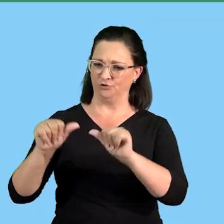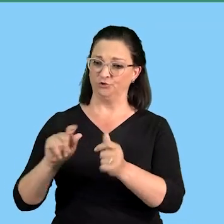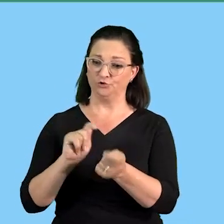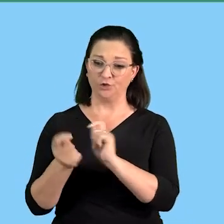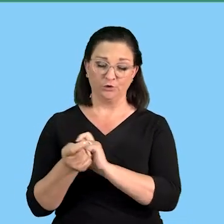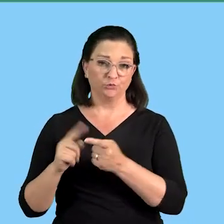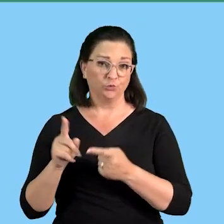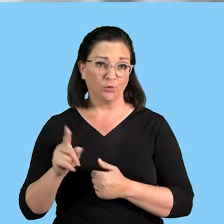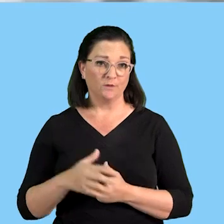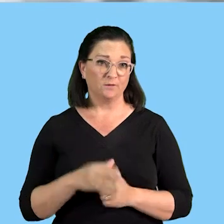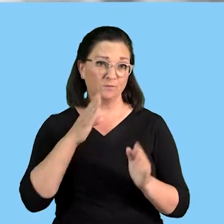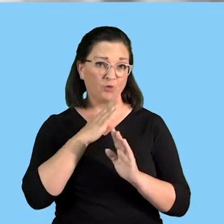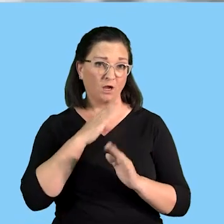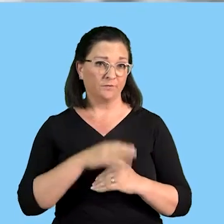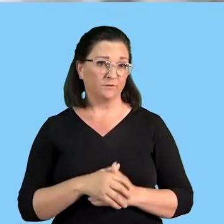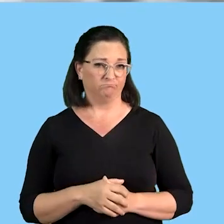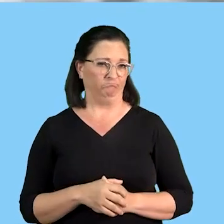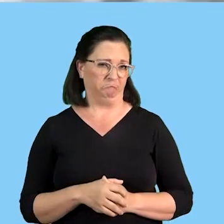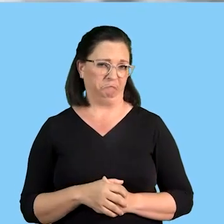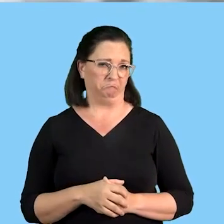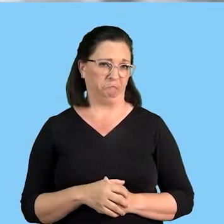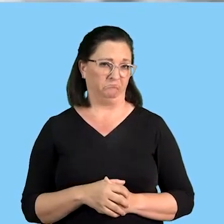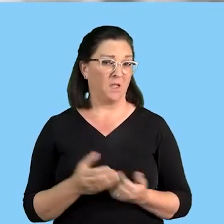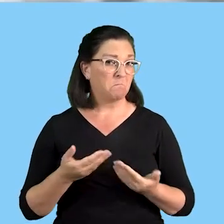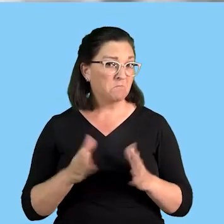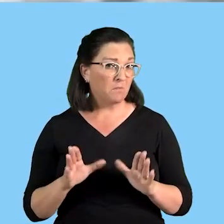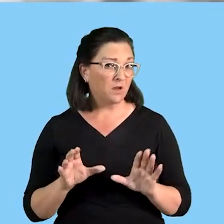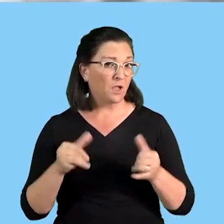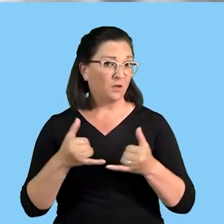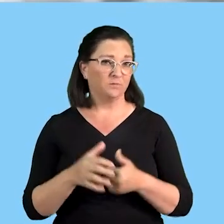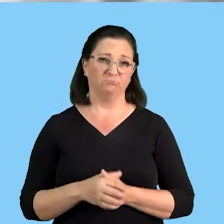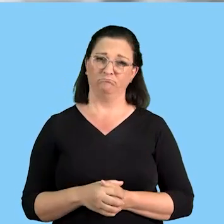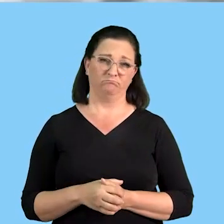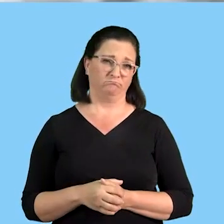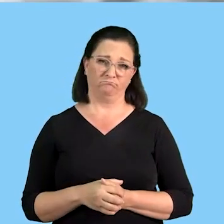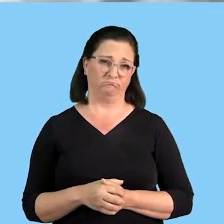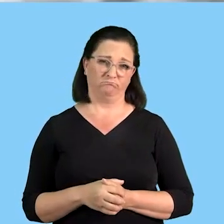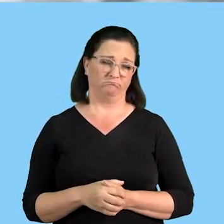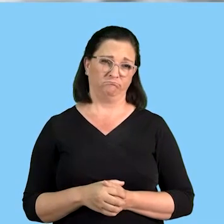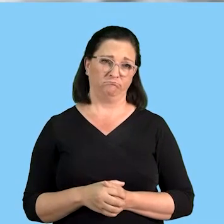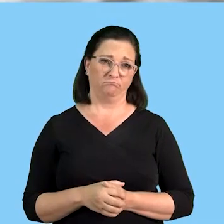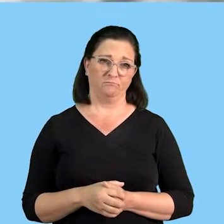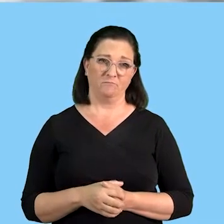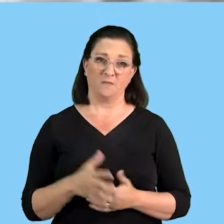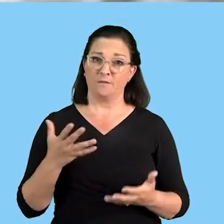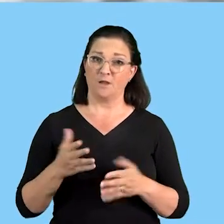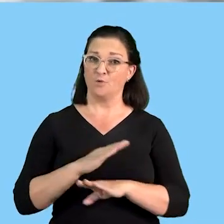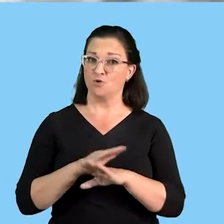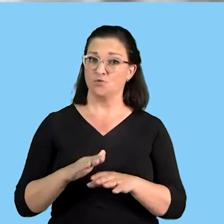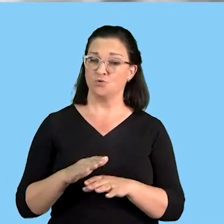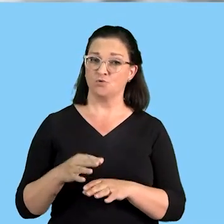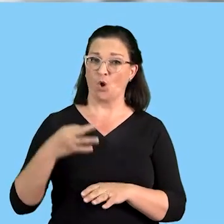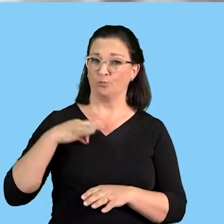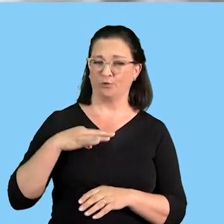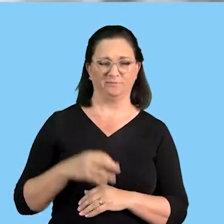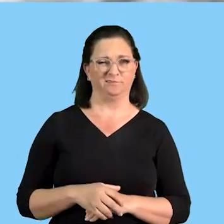that one? Is it a private company? No, I don't think so. Is it a public company? I don't think so as well. Is it a non-profit